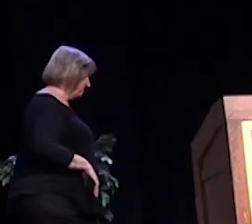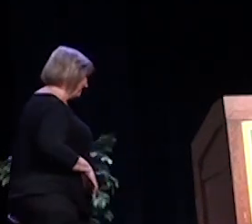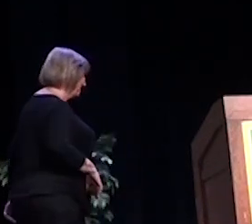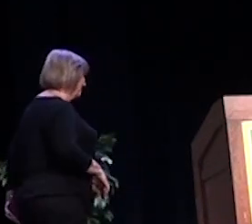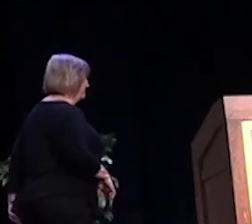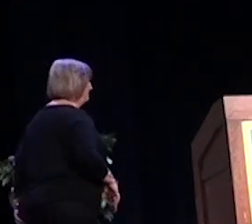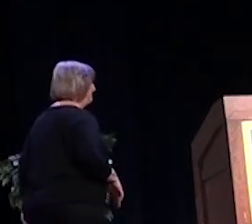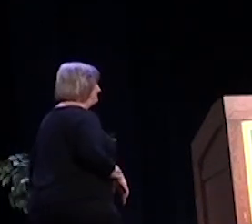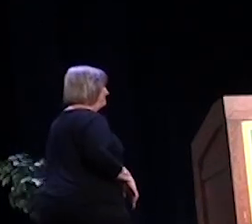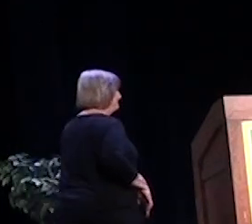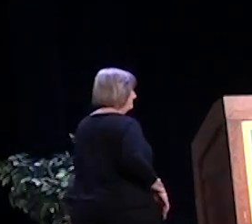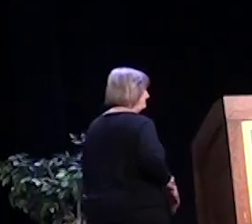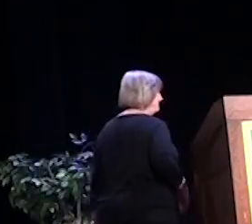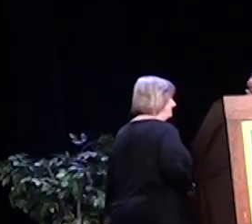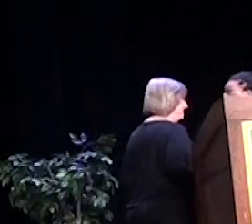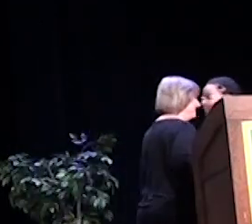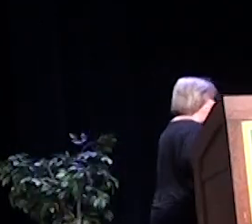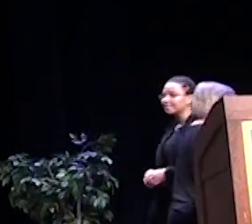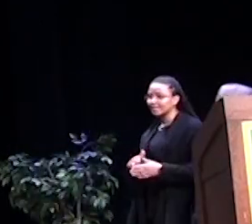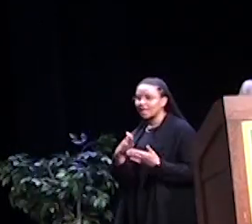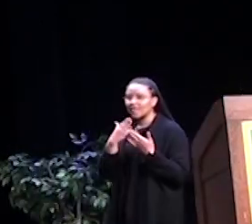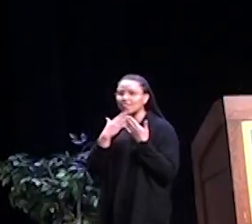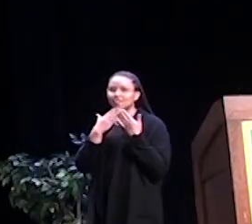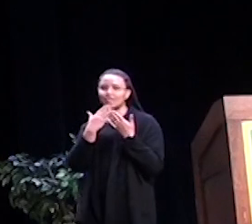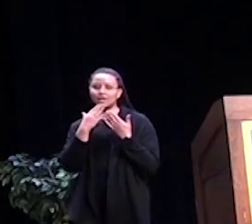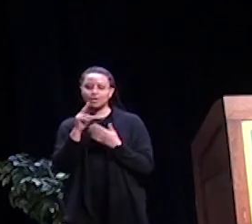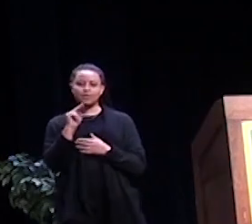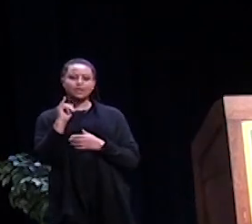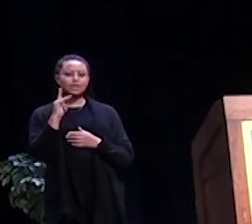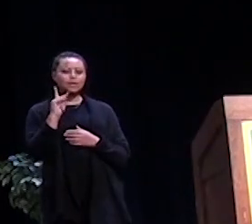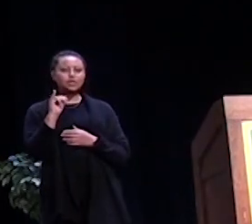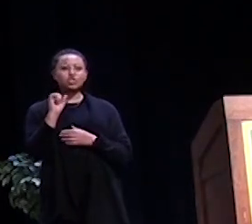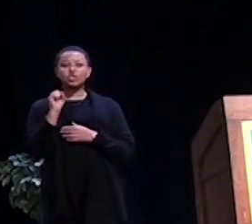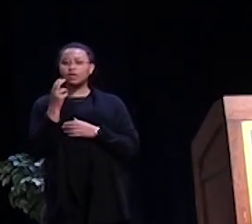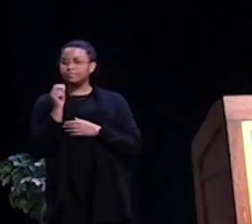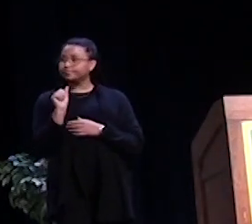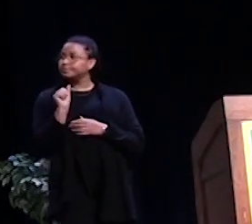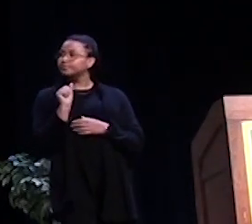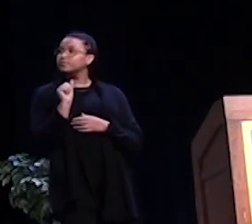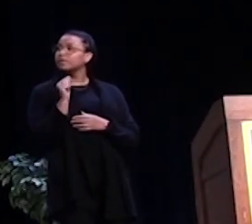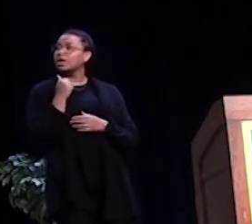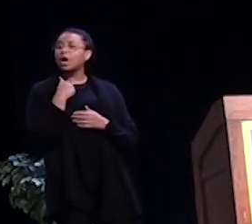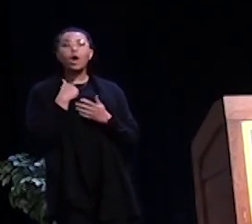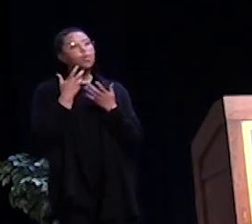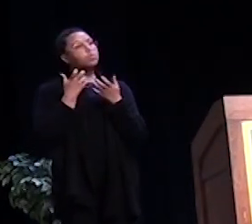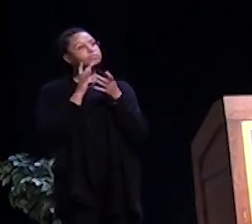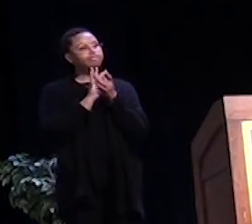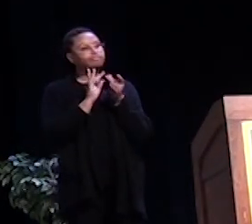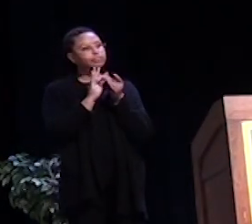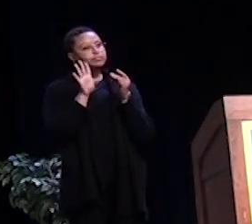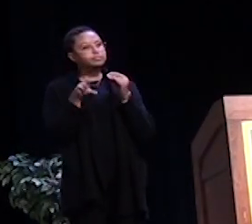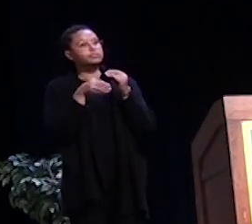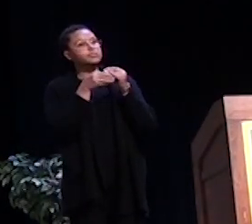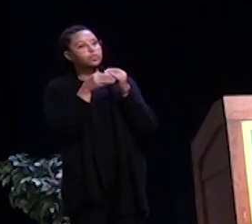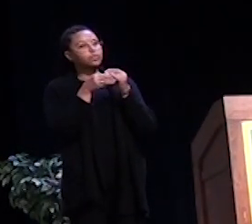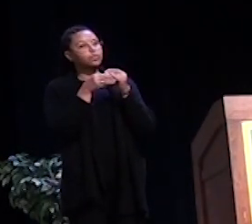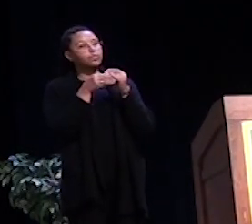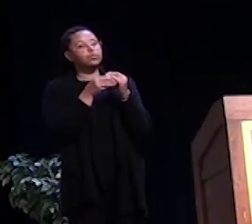Absolutely. Thank you, Nikisha. That was really amazing. I do want to just mention that